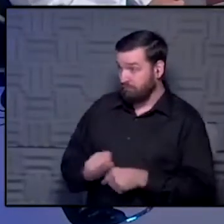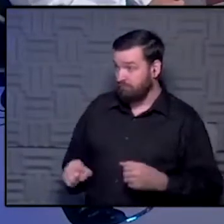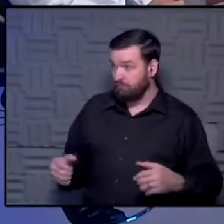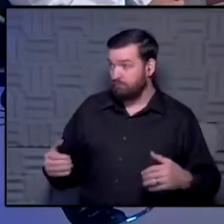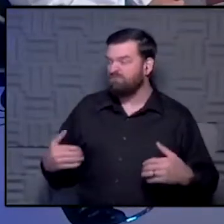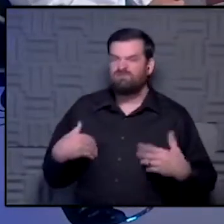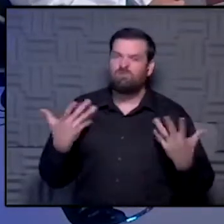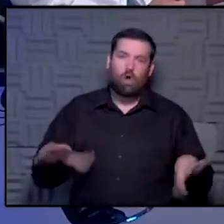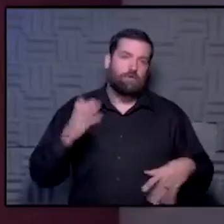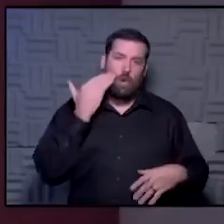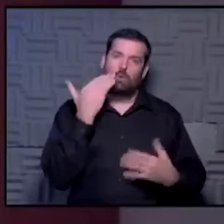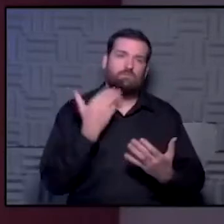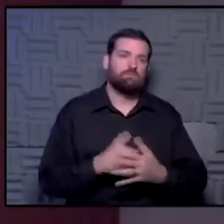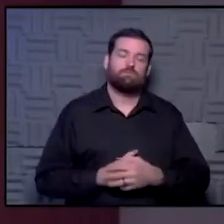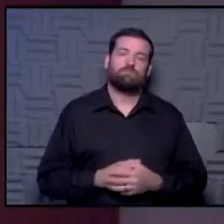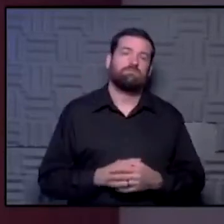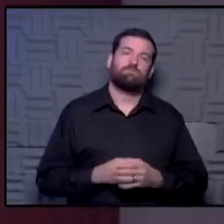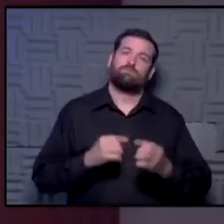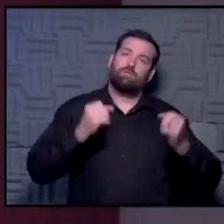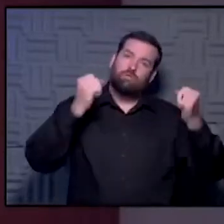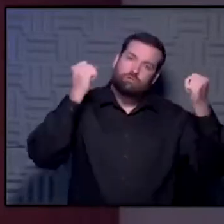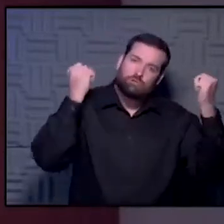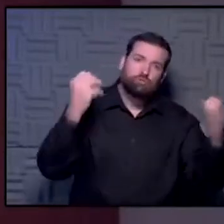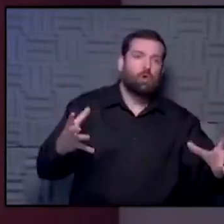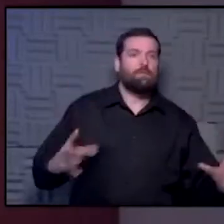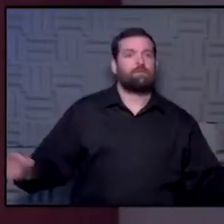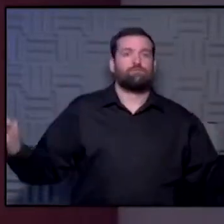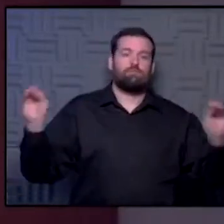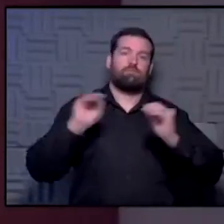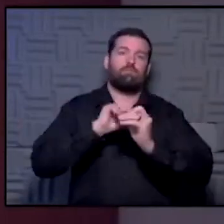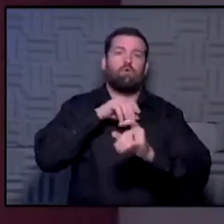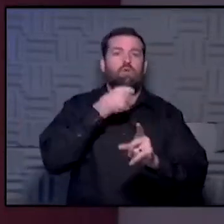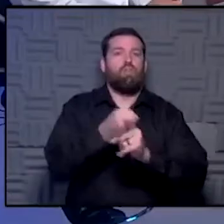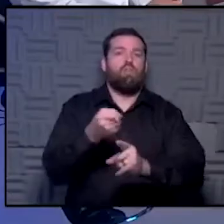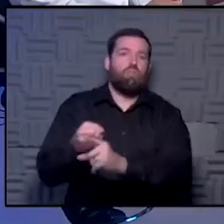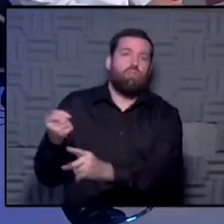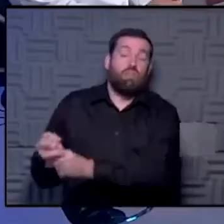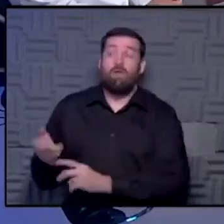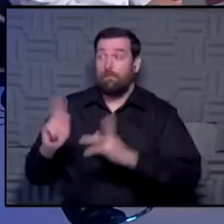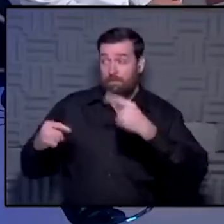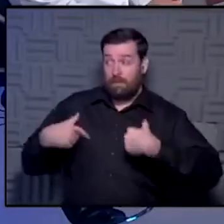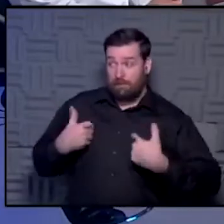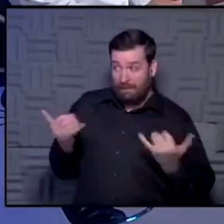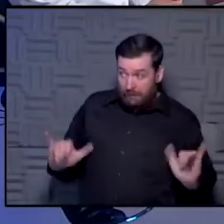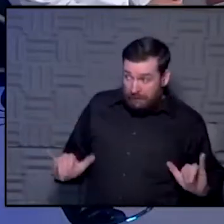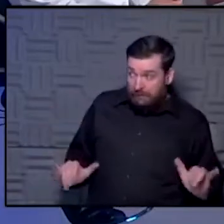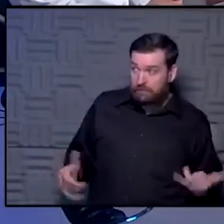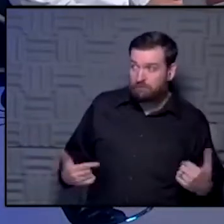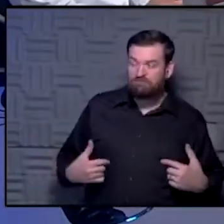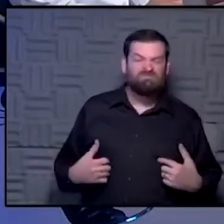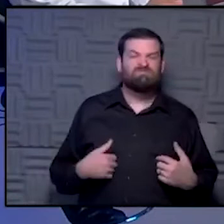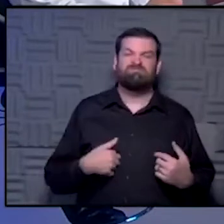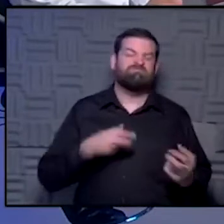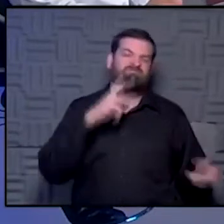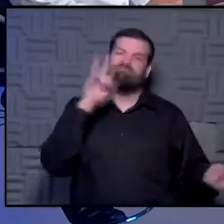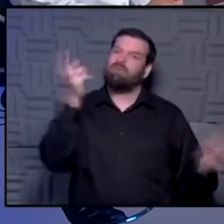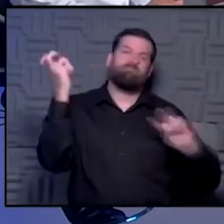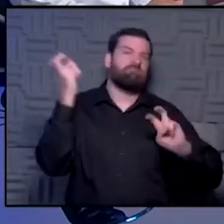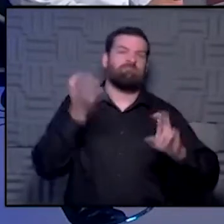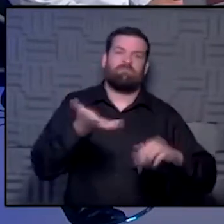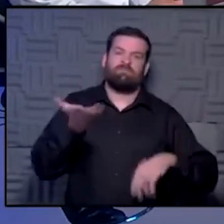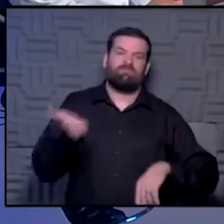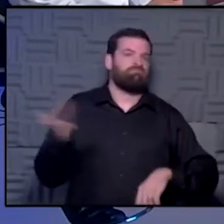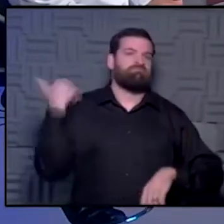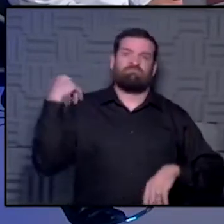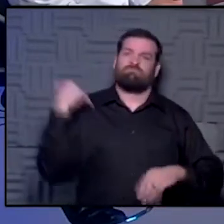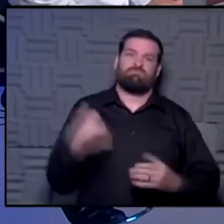known by now, because we would have so much more transmission. So much more problem. And people like me would have been really just knocked out a long time ago.